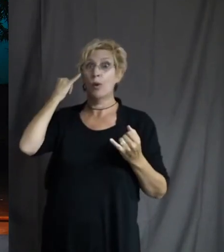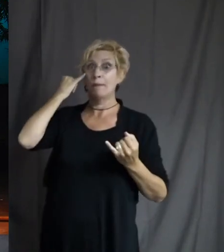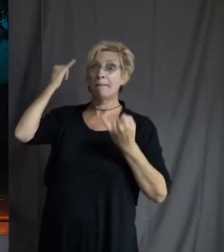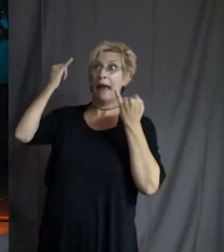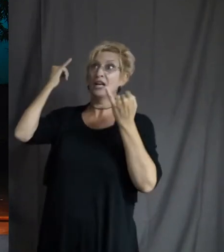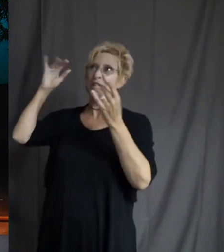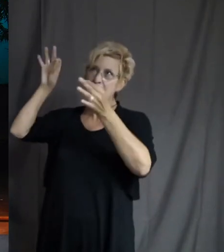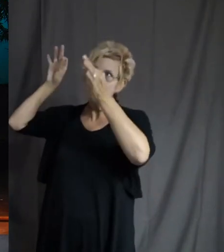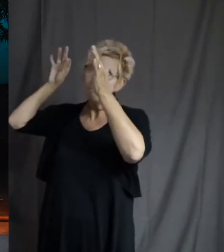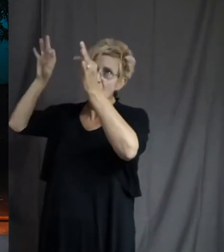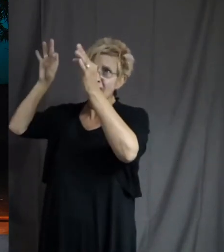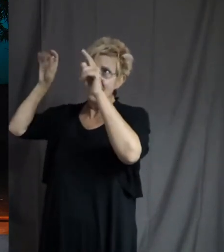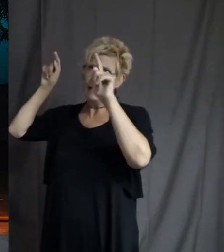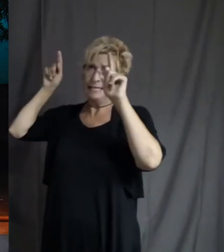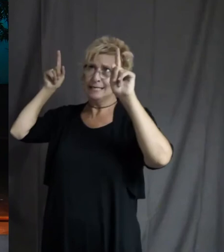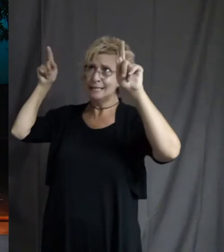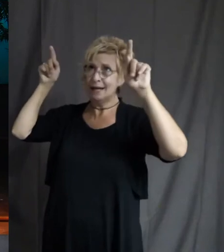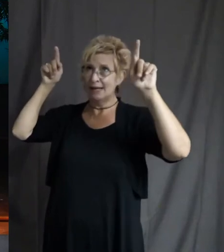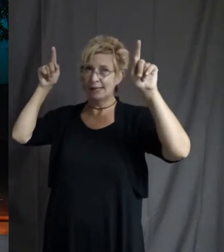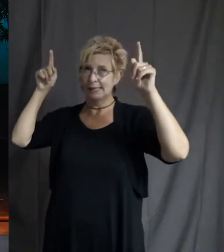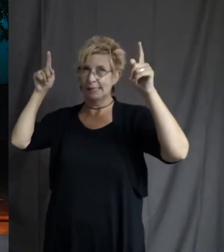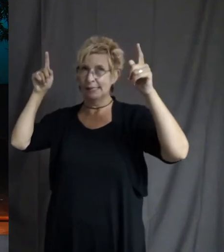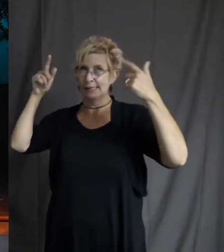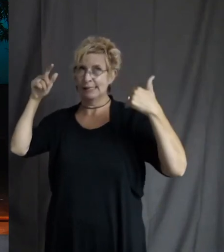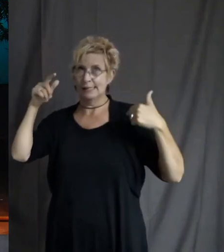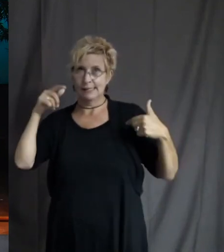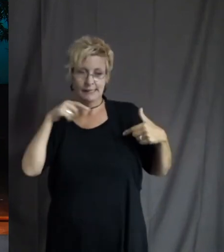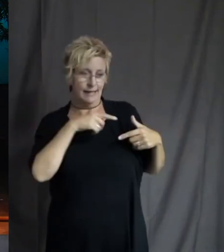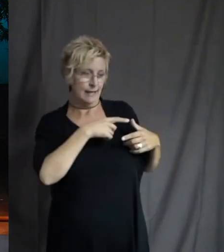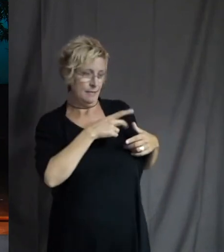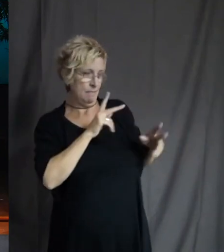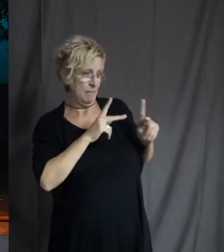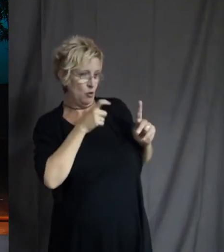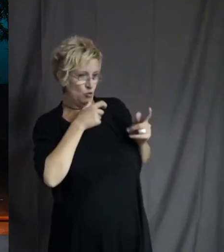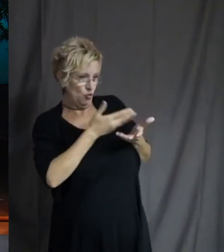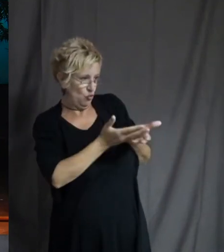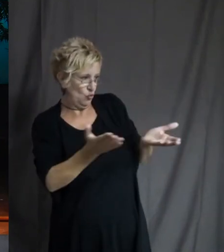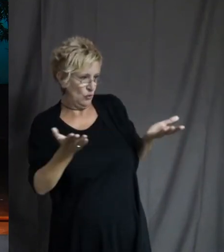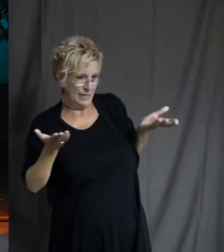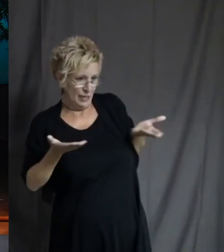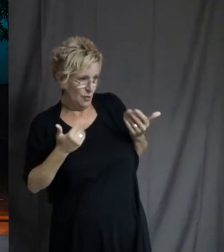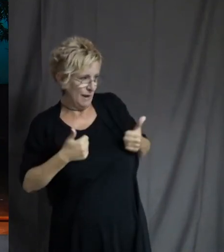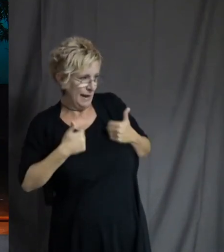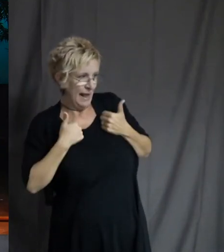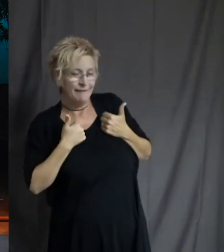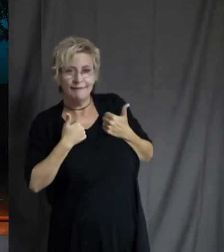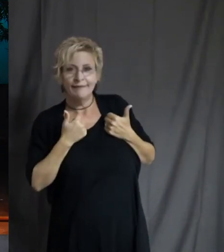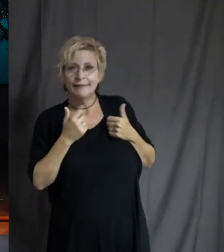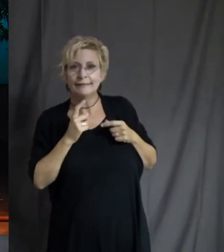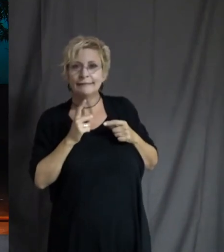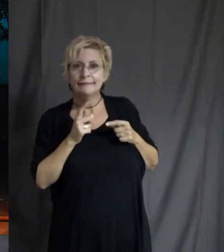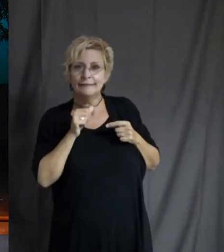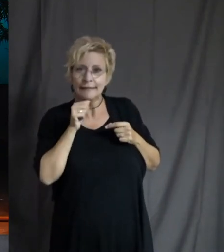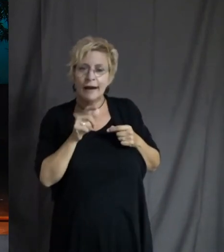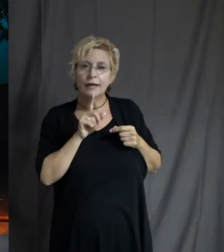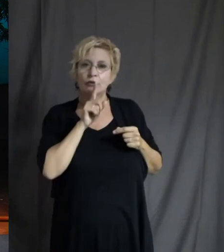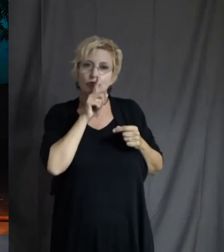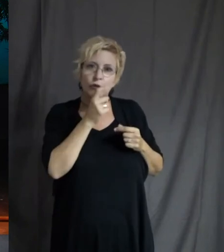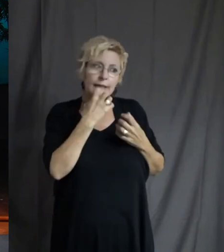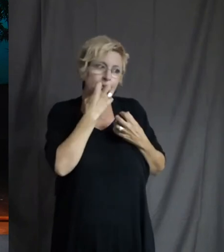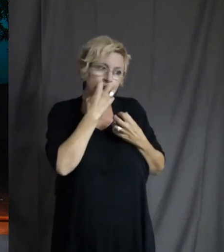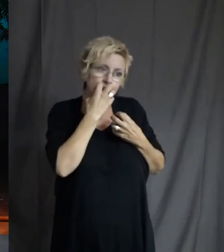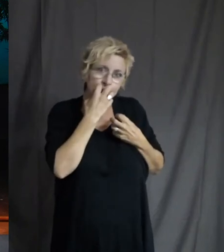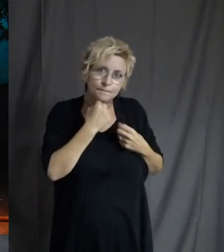that they can keep us from loving the people we care about the most with real,